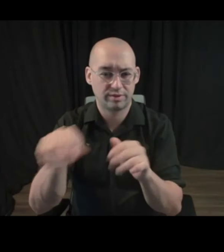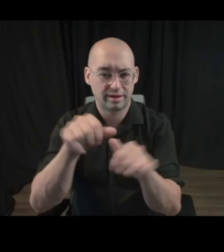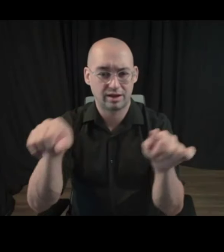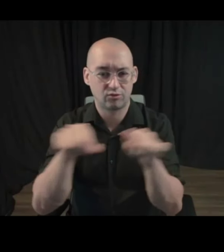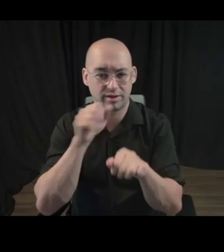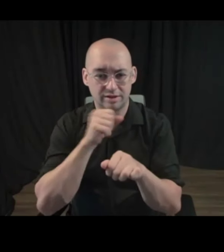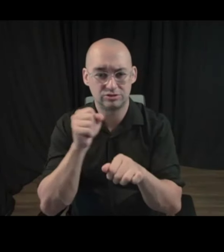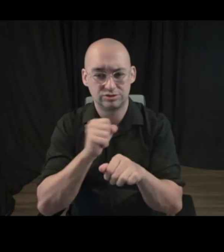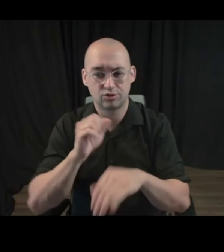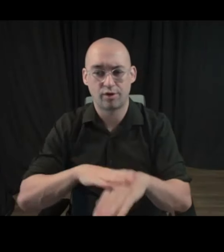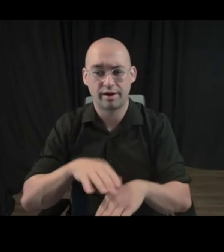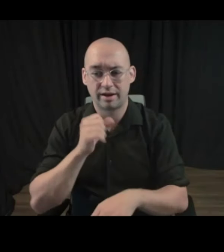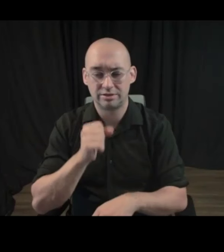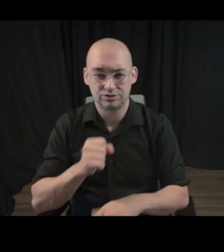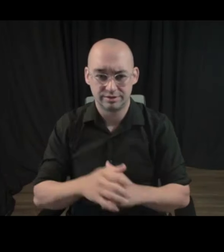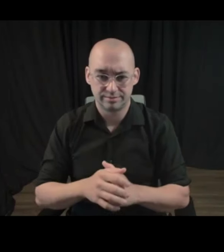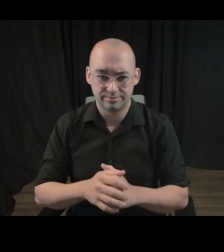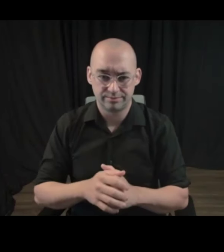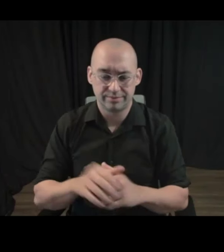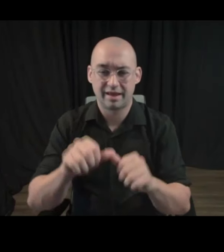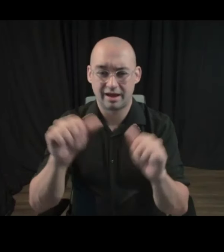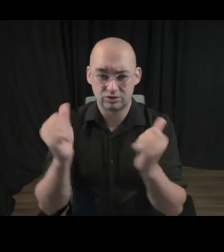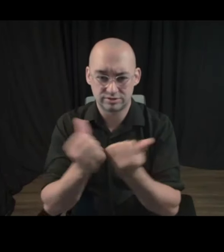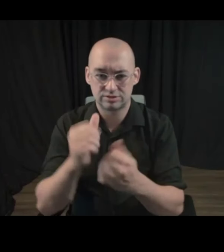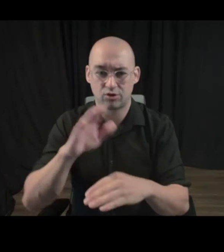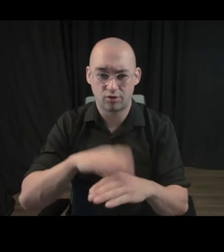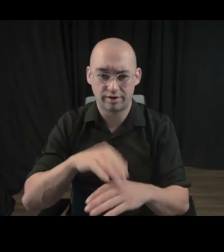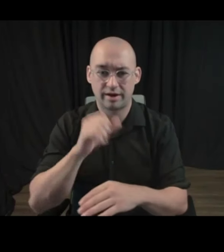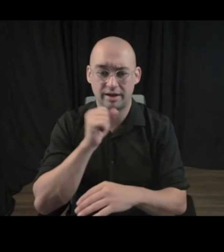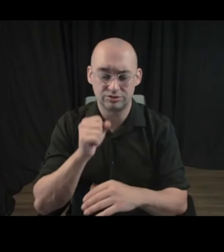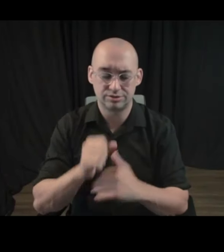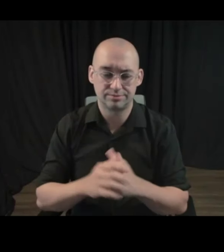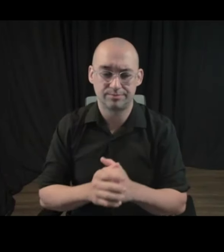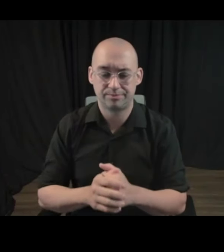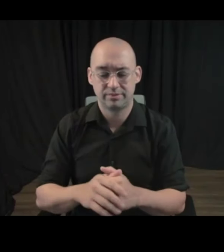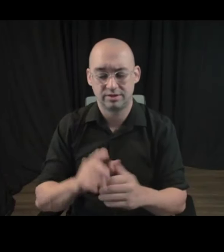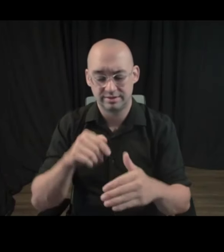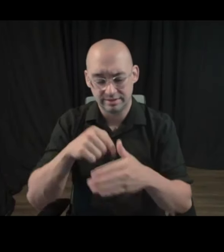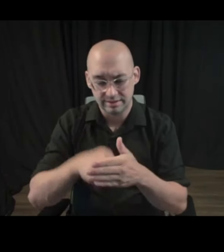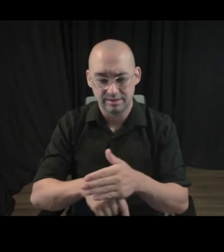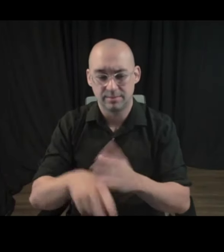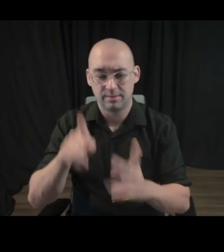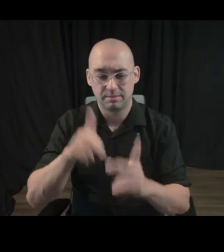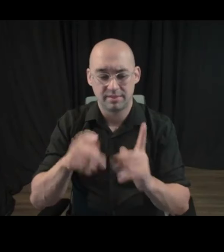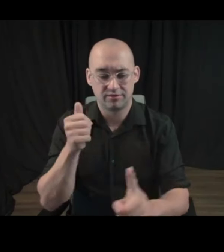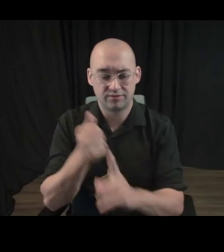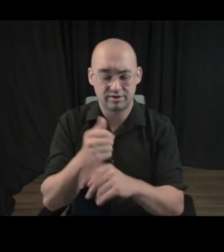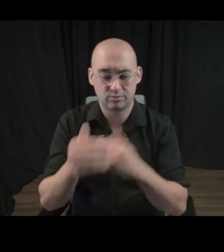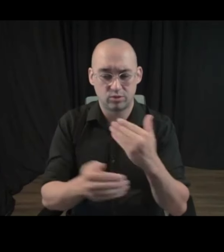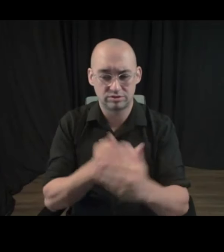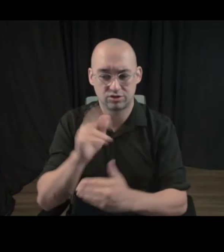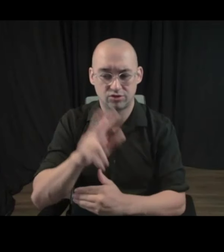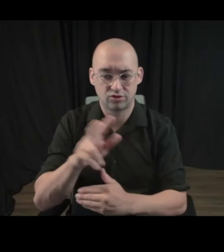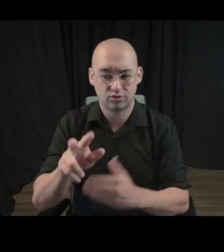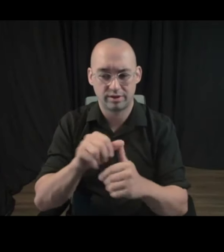aging. So we're concluding an extensive stakeholder engagement process with our 33 area agencies on